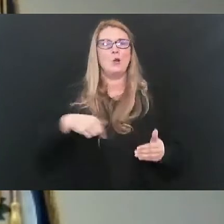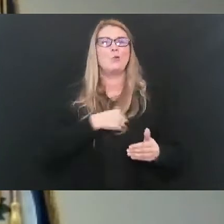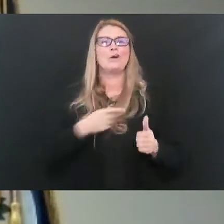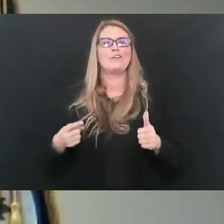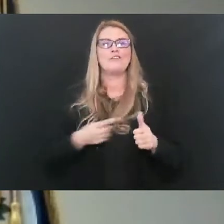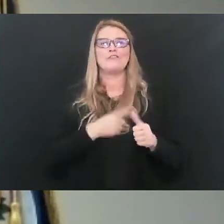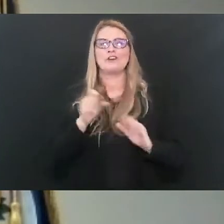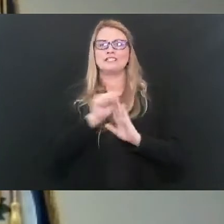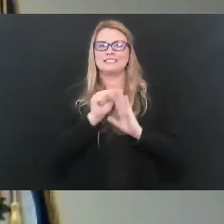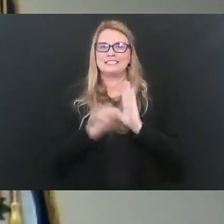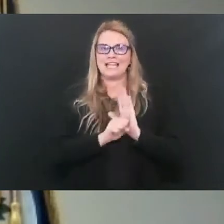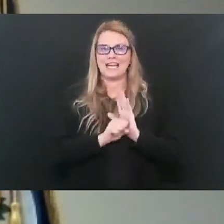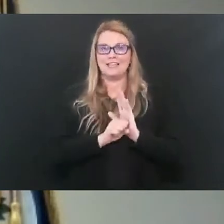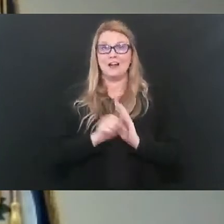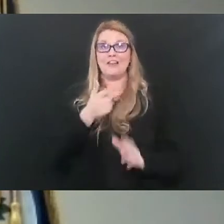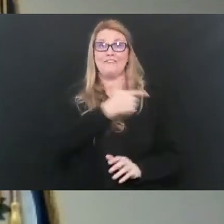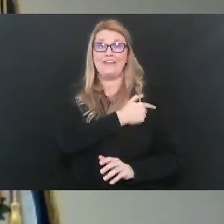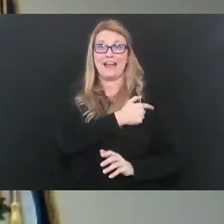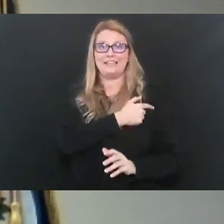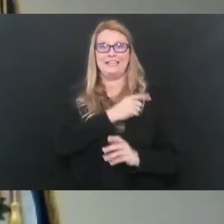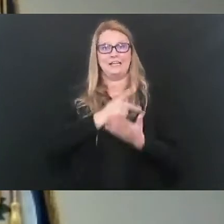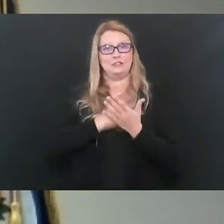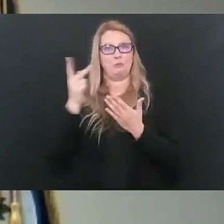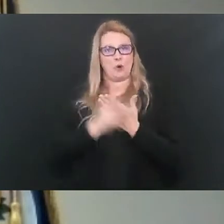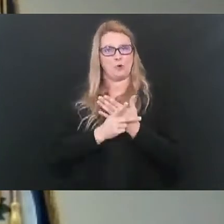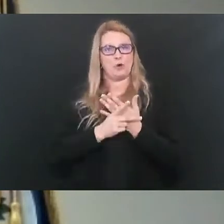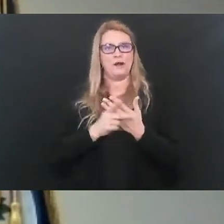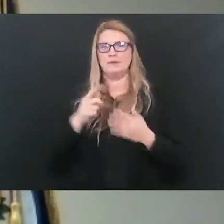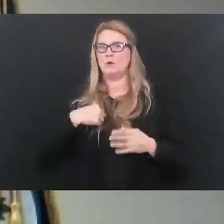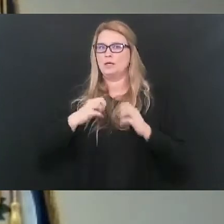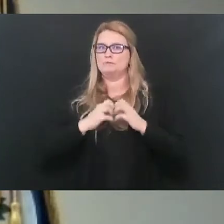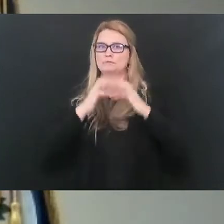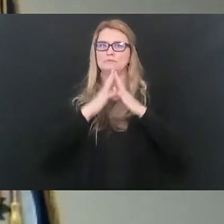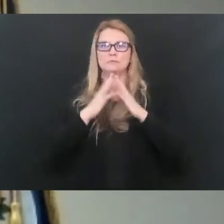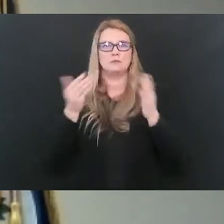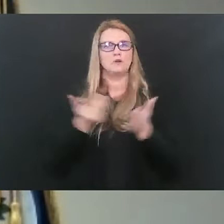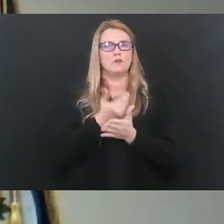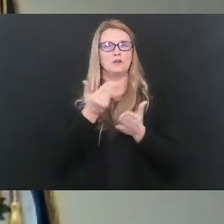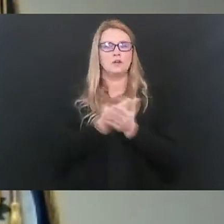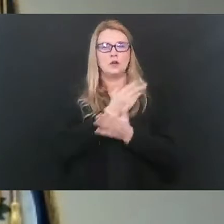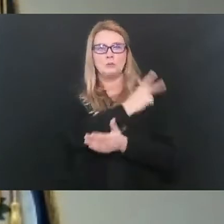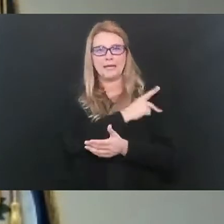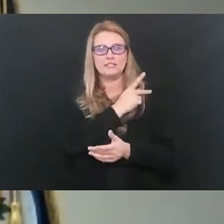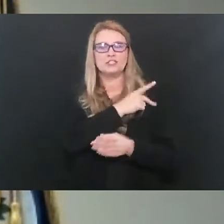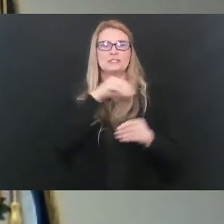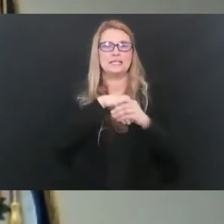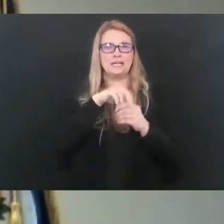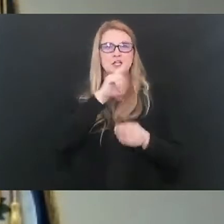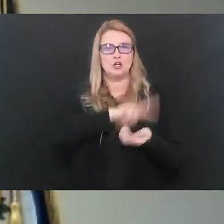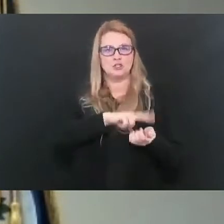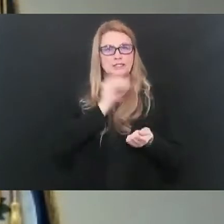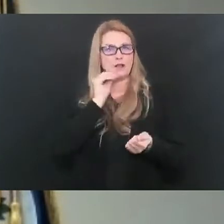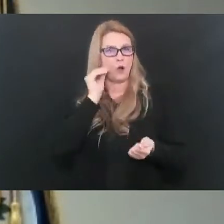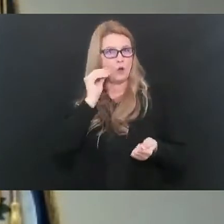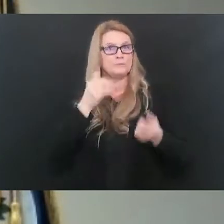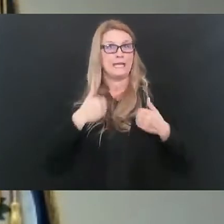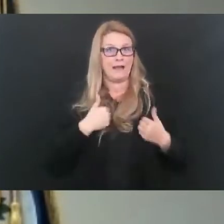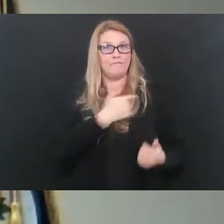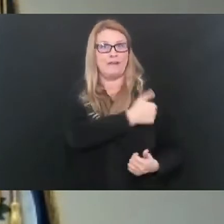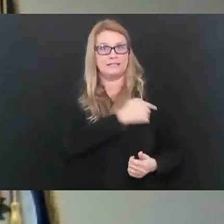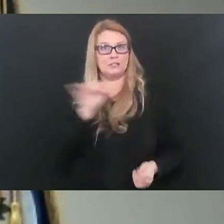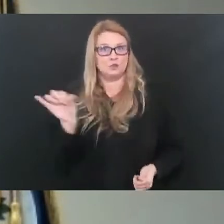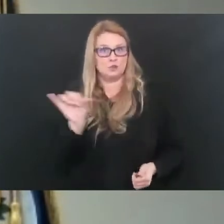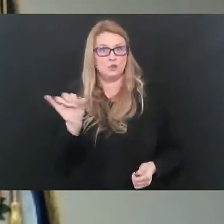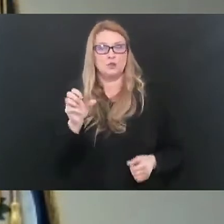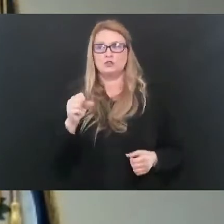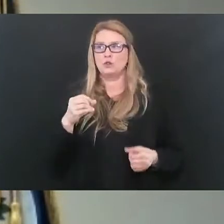vaccination maintenance program to make sure that new staff and new patients in nursing homes are vaccinated, and that we maintain those low